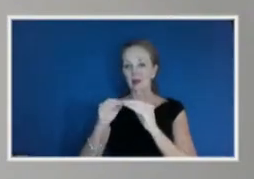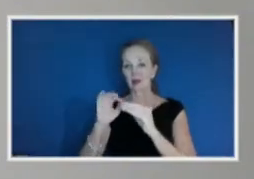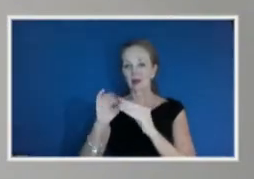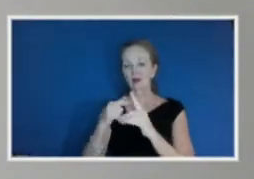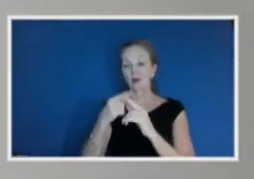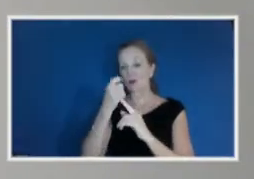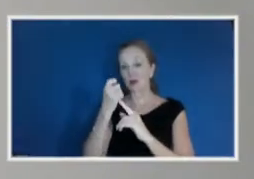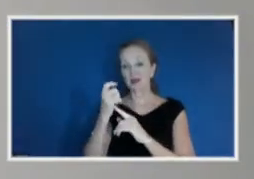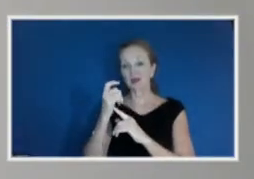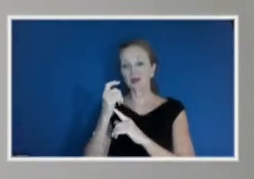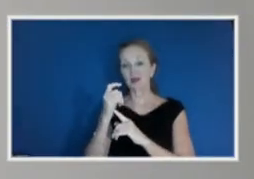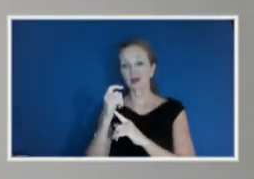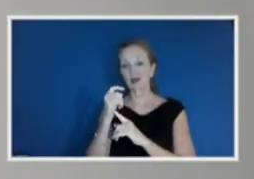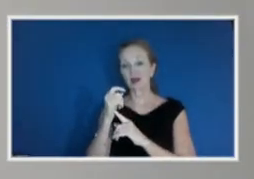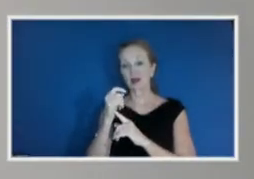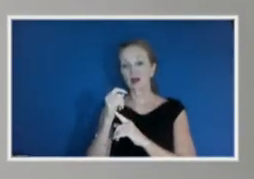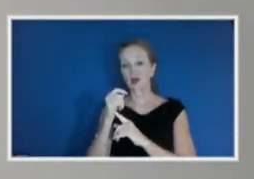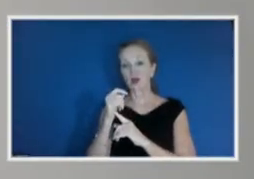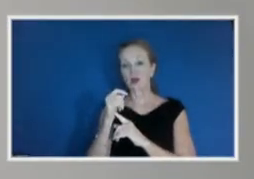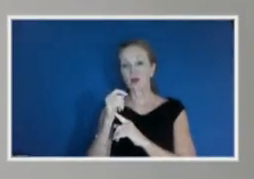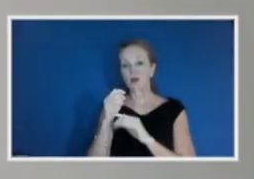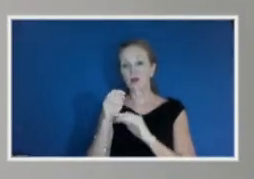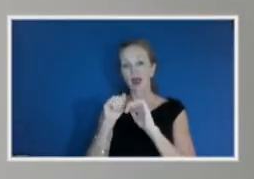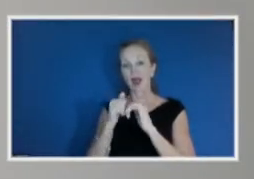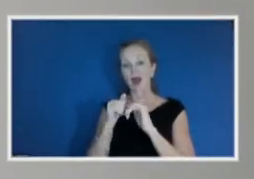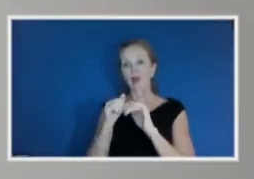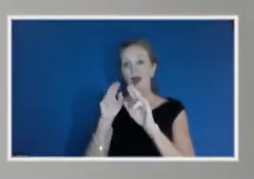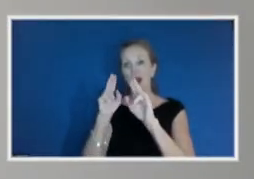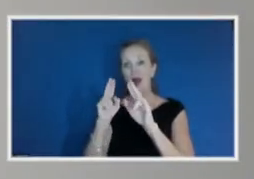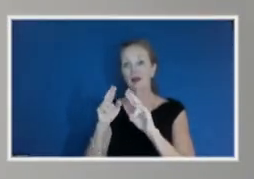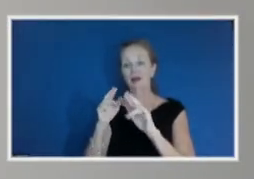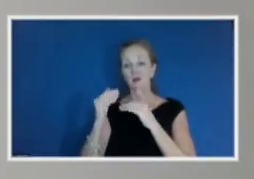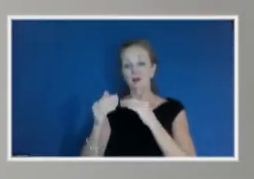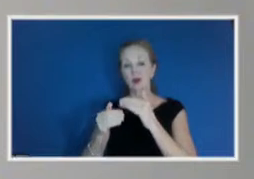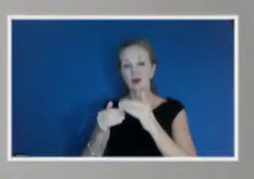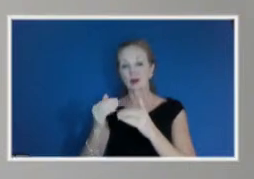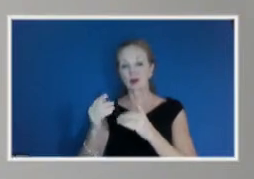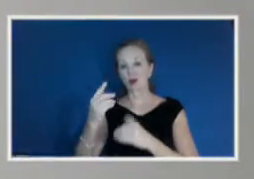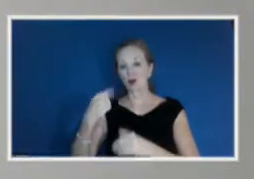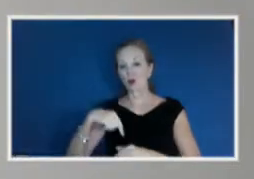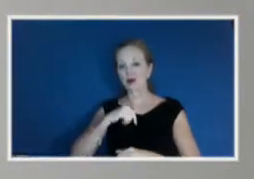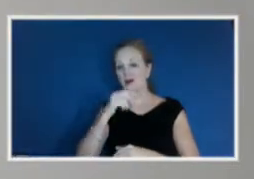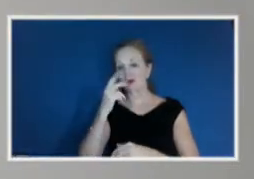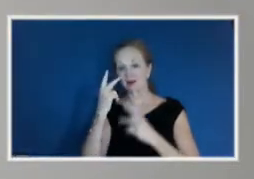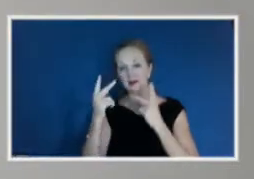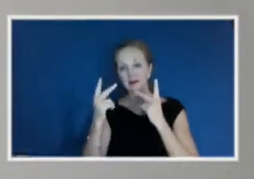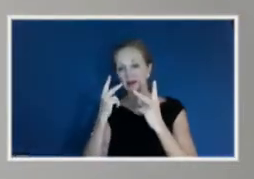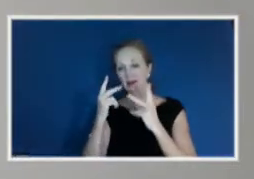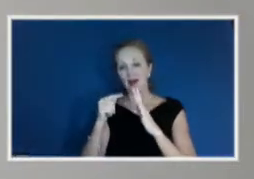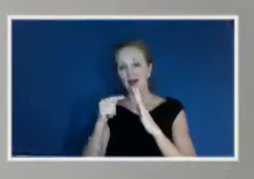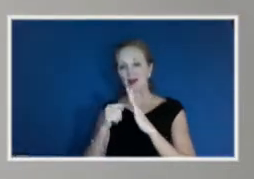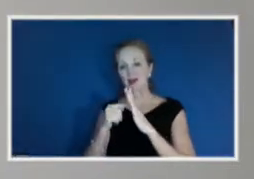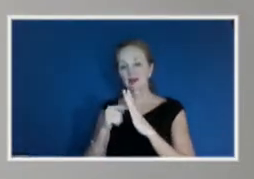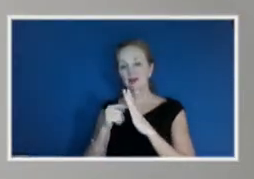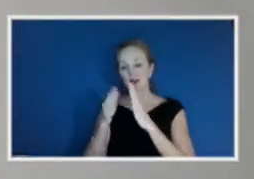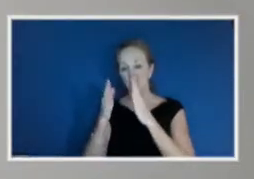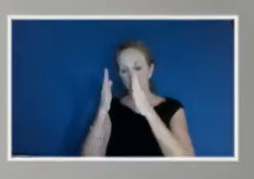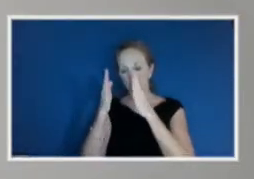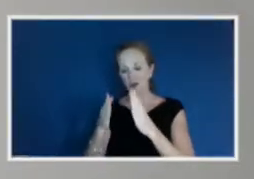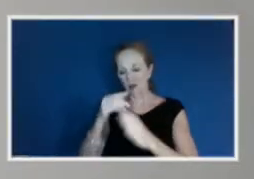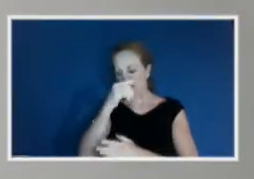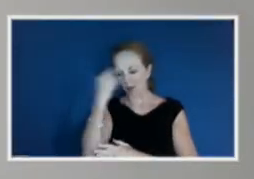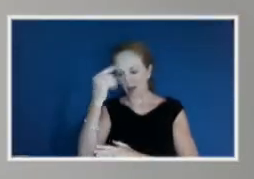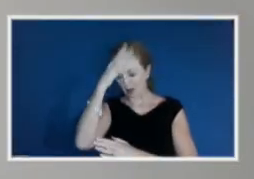of how those applications are processed and all. So we don't see like this individual is a black male or